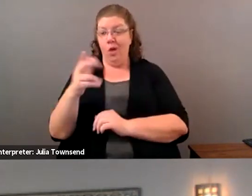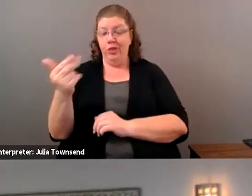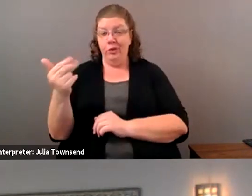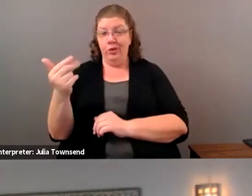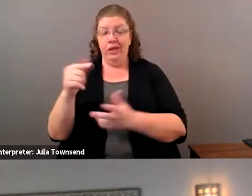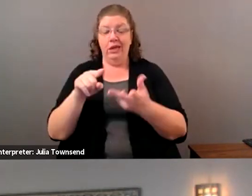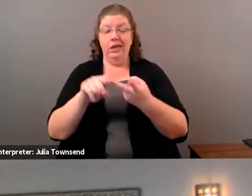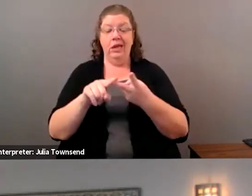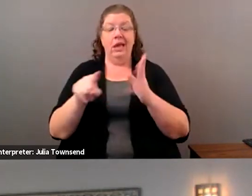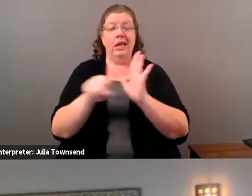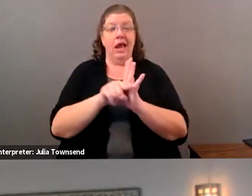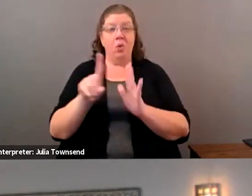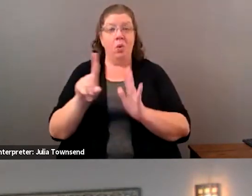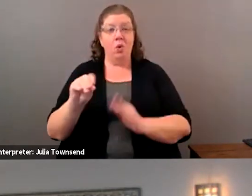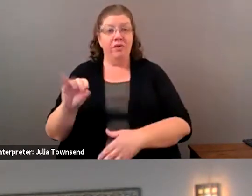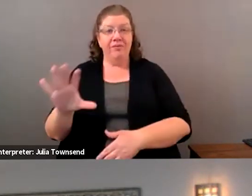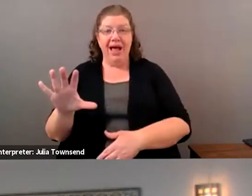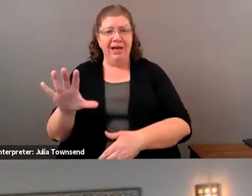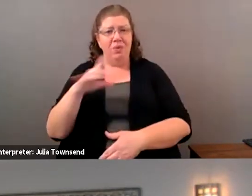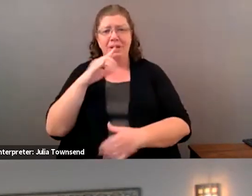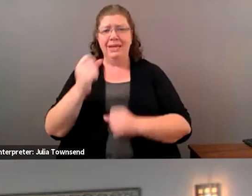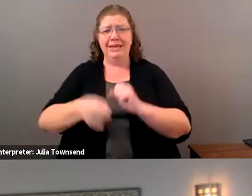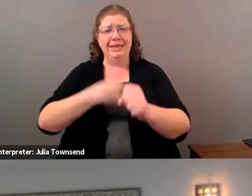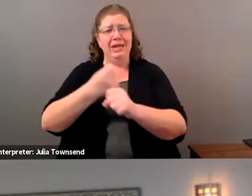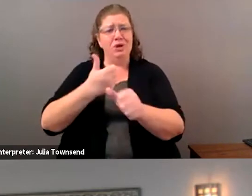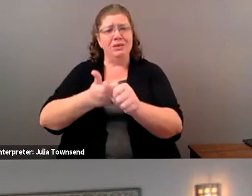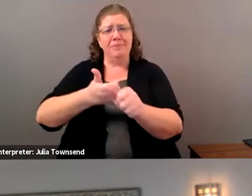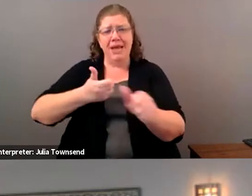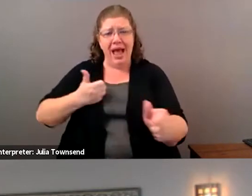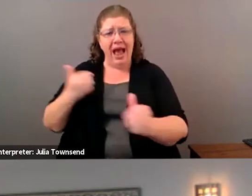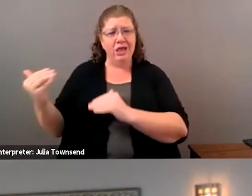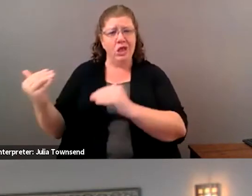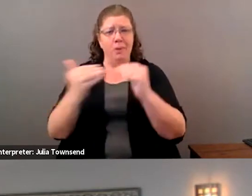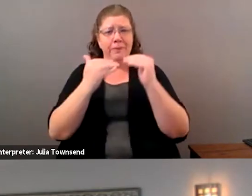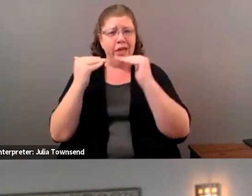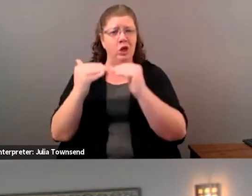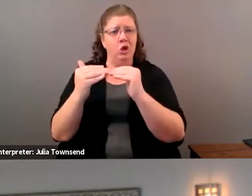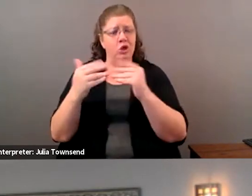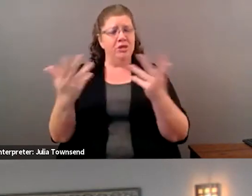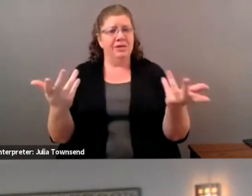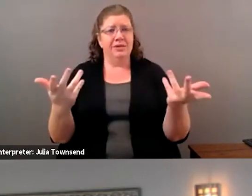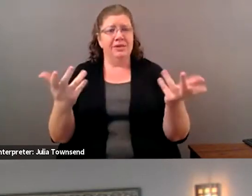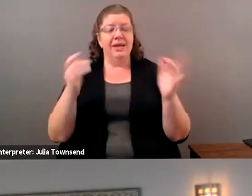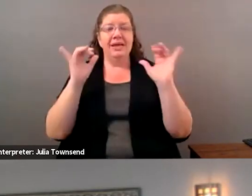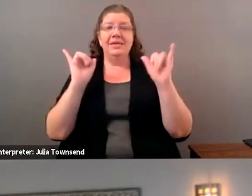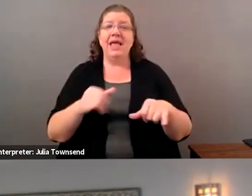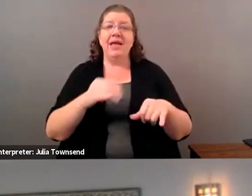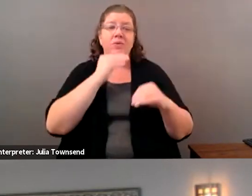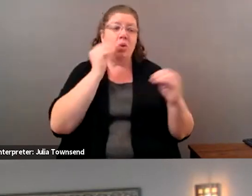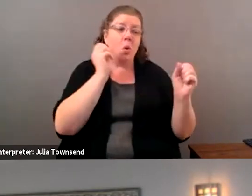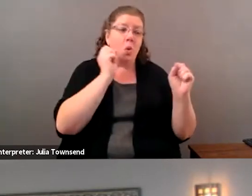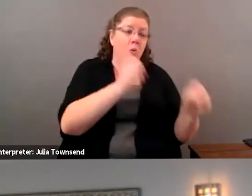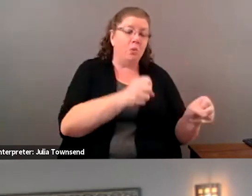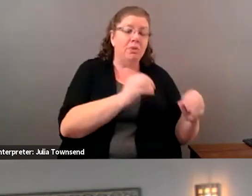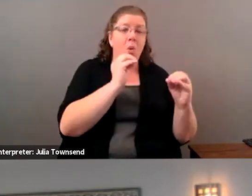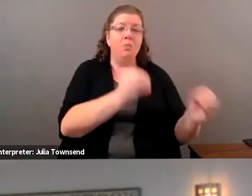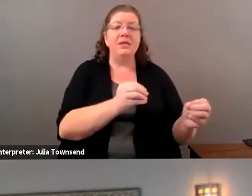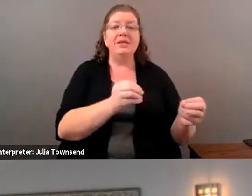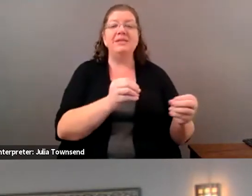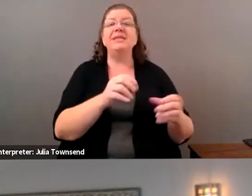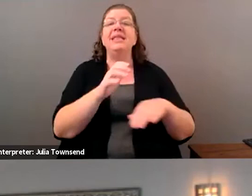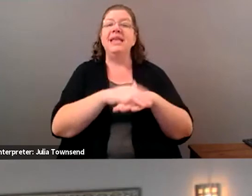which is really, years behind their peers. And so it's the same for the homeless, the English language learners,